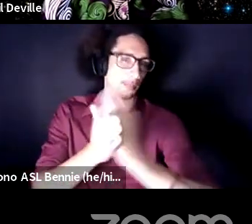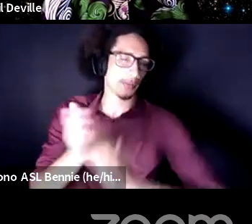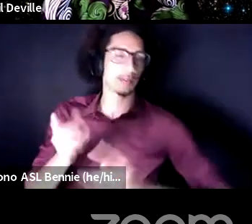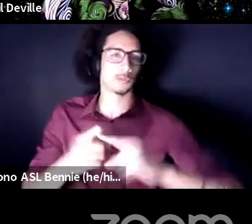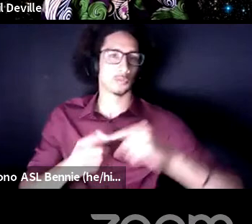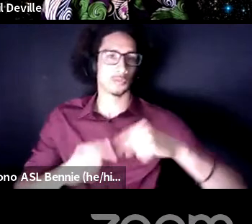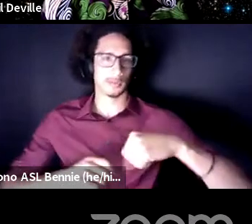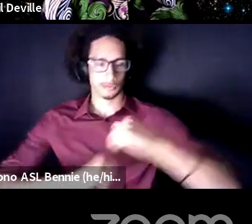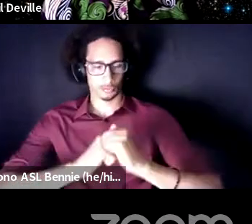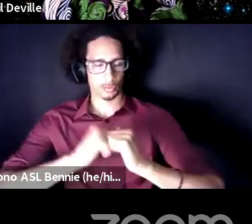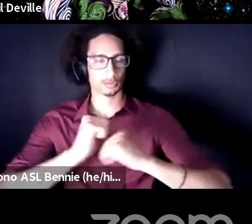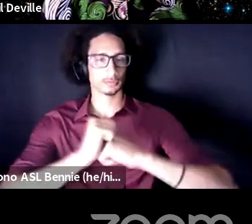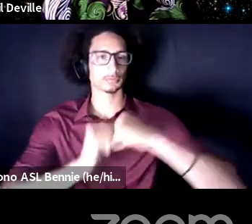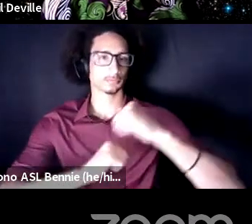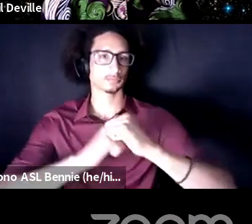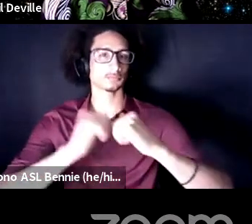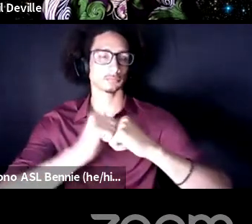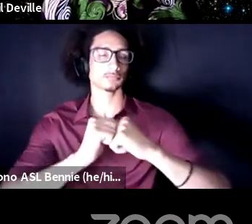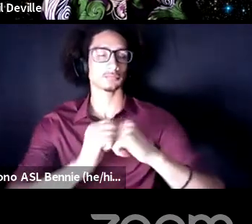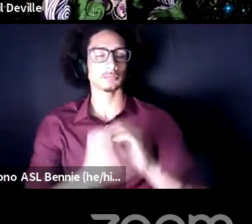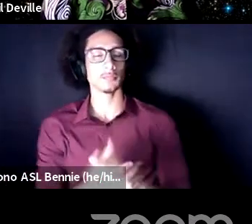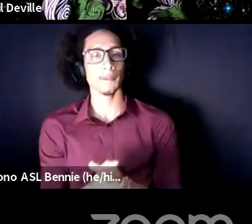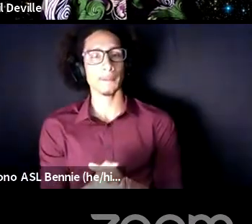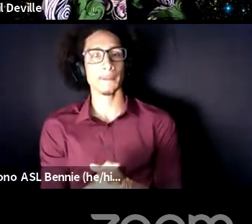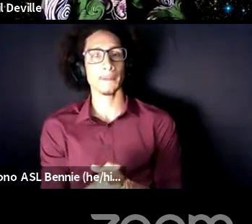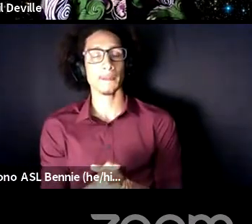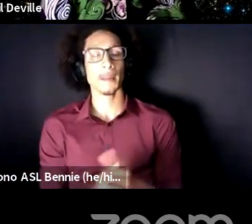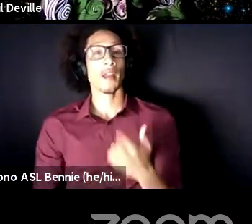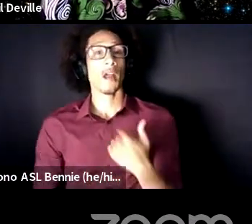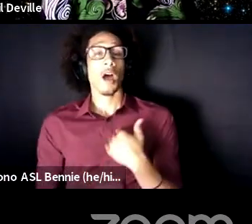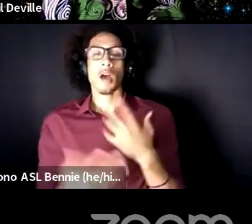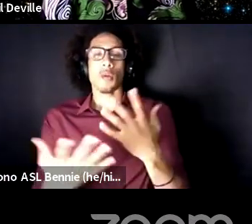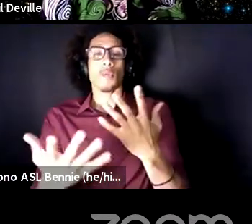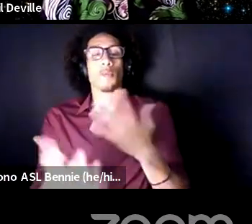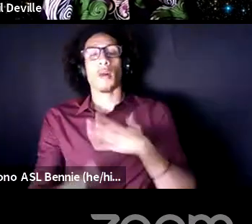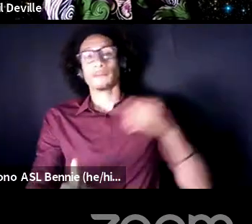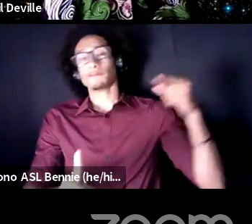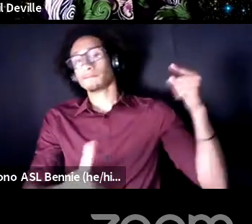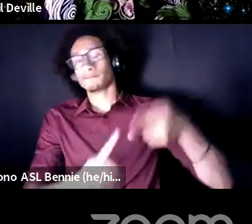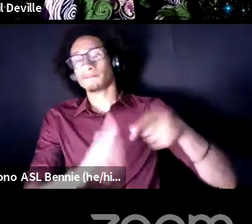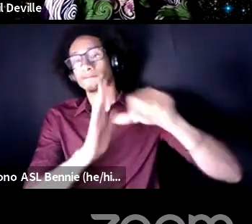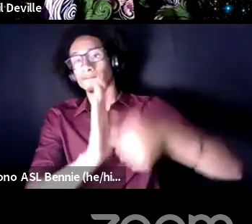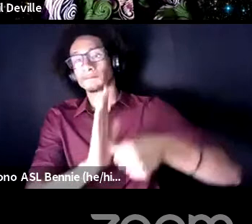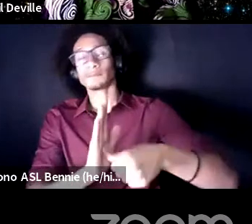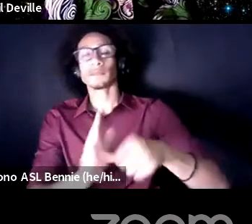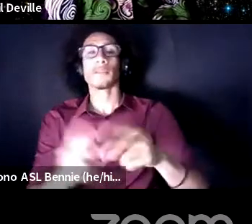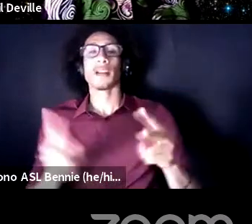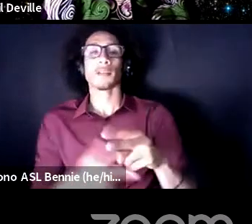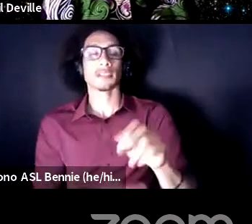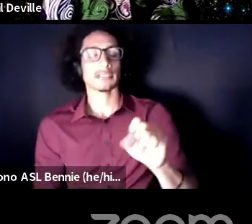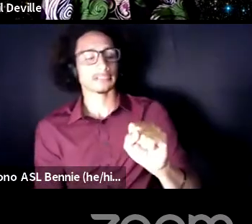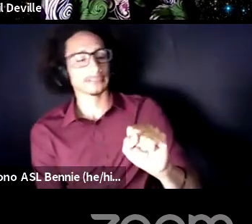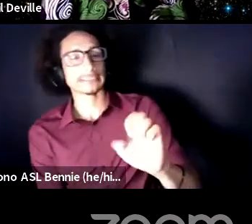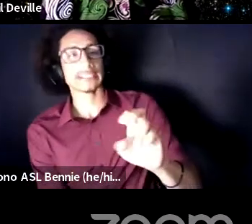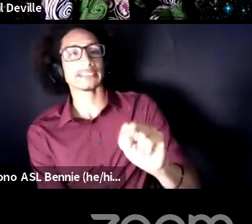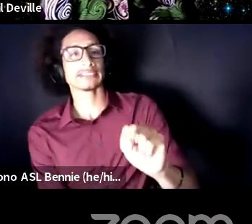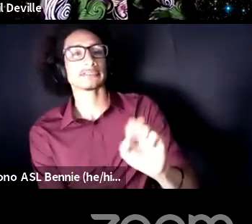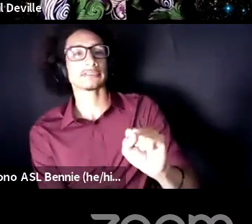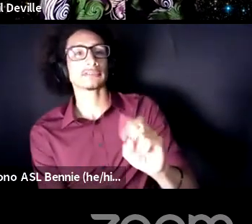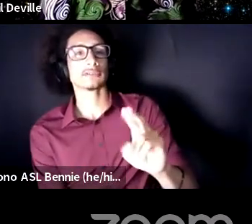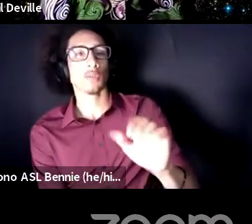wanted to think of something that was very sensual. I wanted to think of something that was very politically